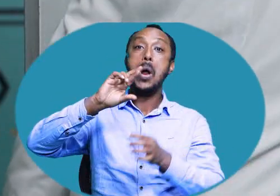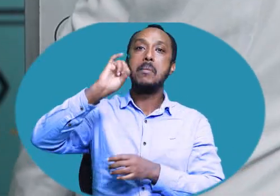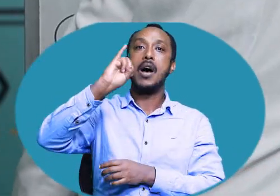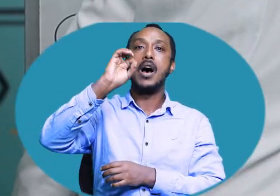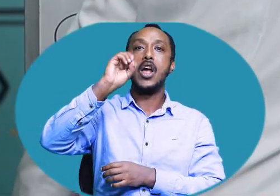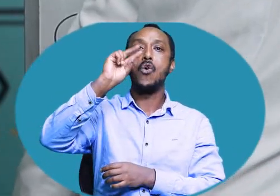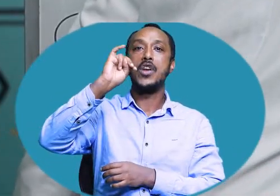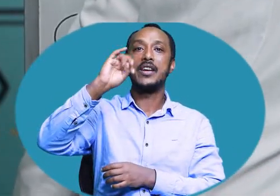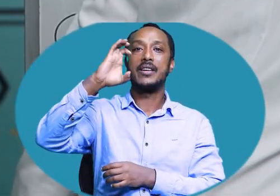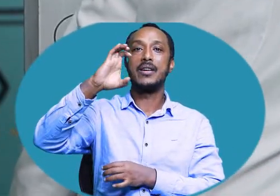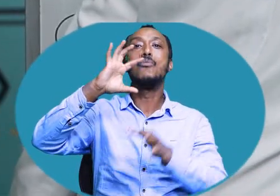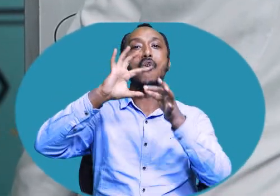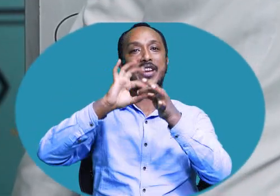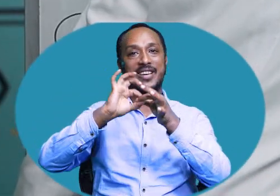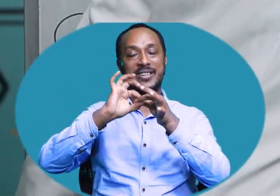Ionic bonding.